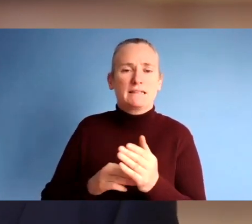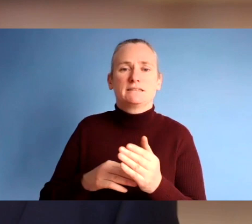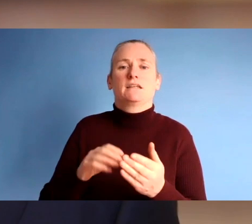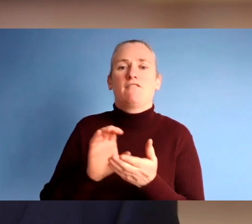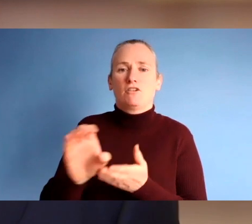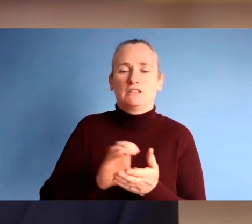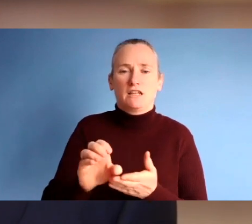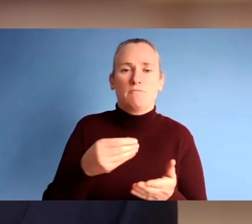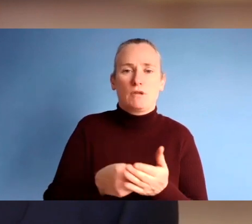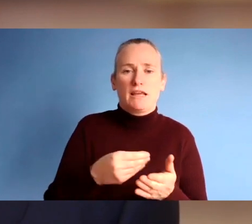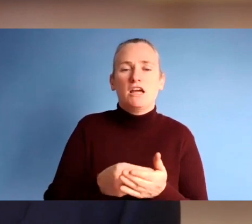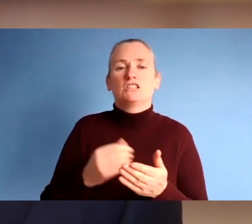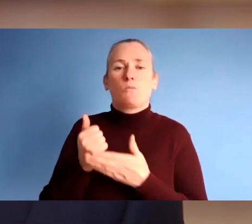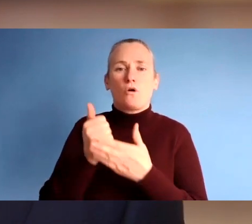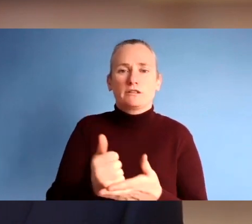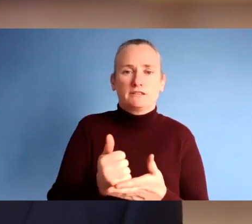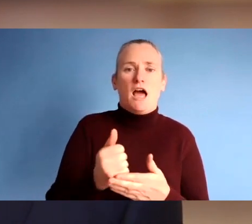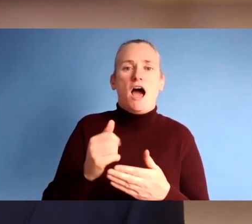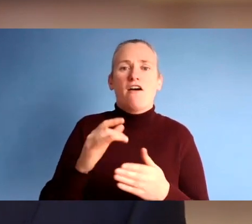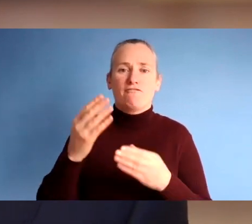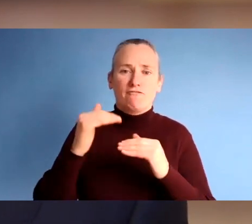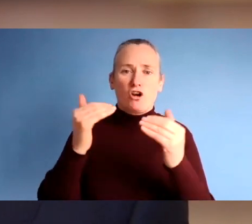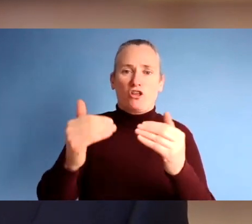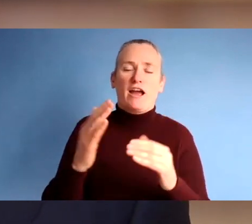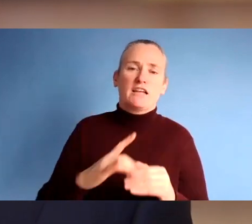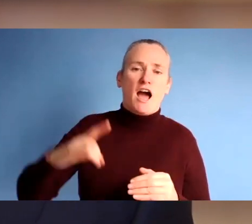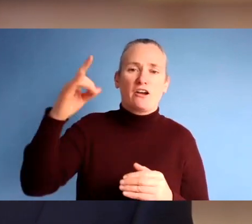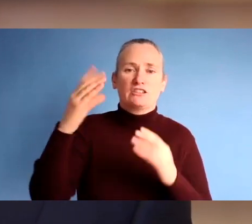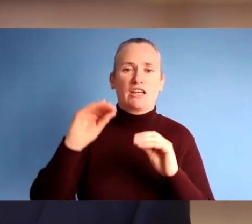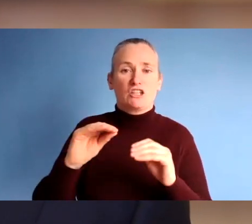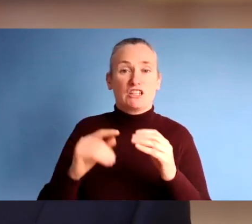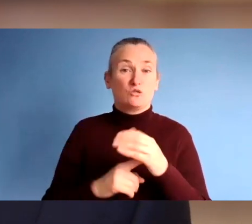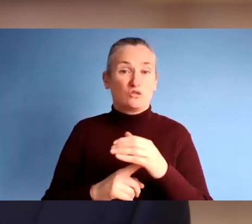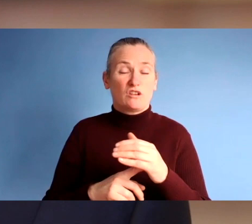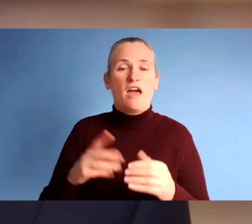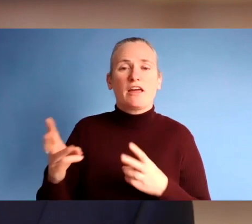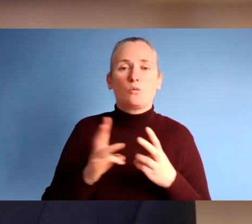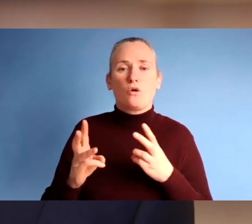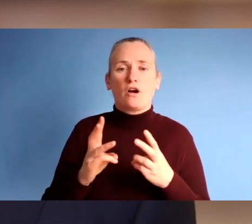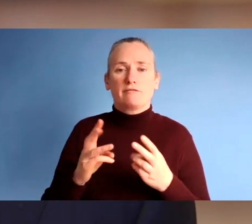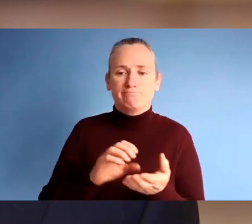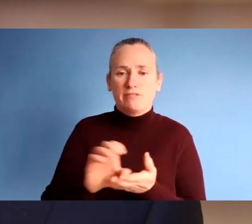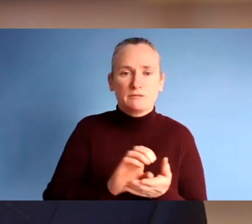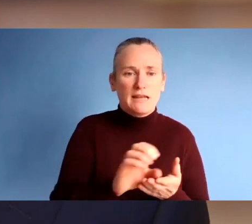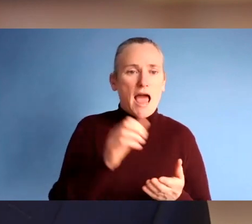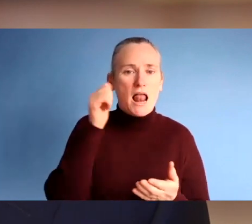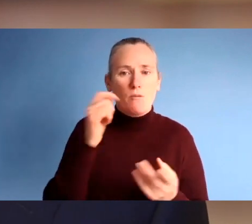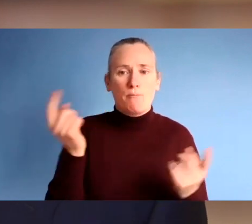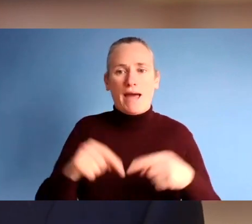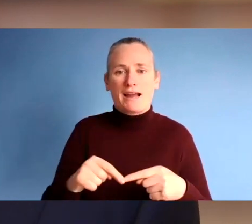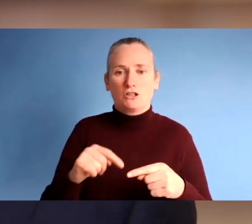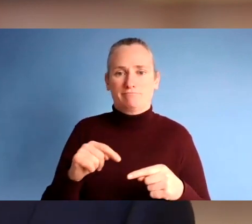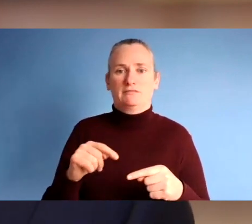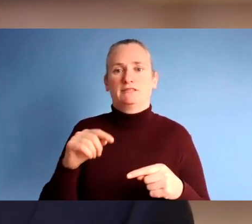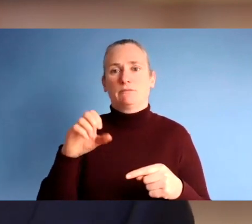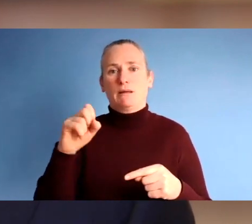higher education institutions. That work and that investment was in order to allow them return safely in the new academic year,